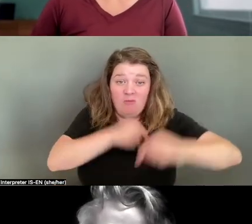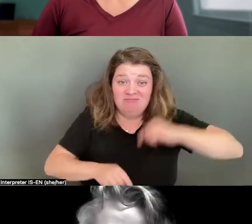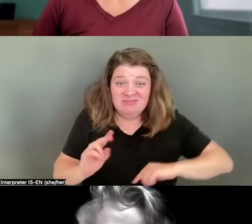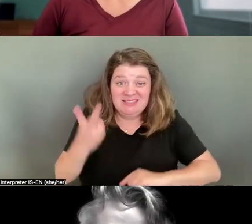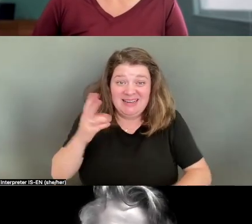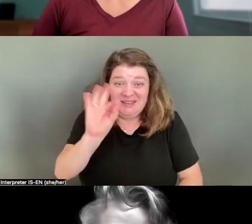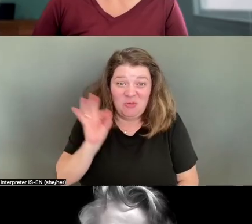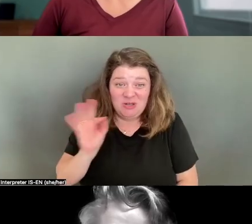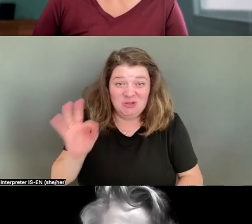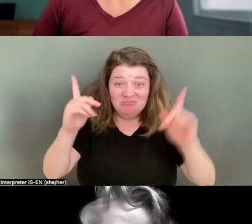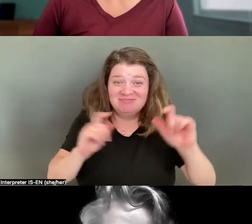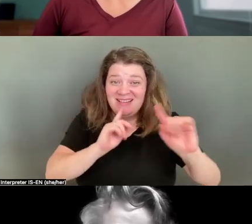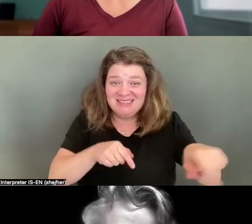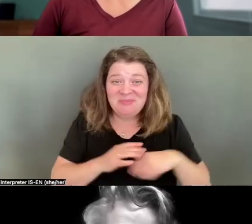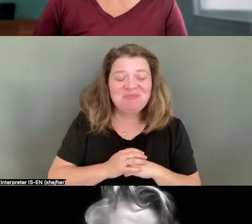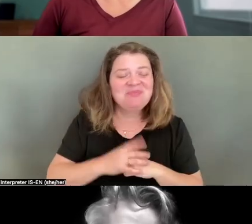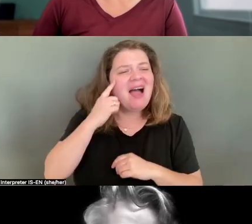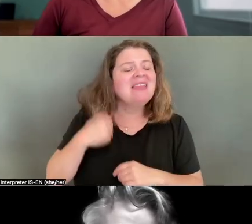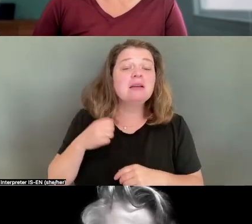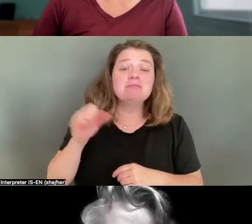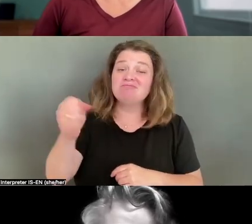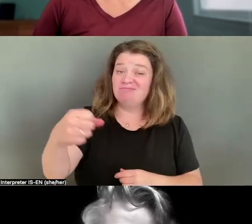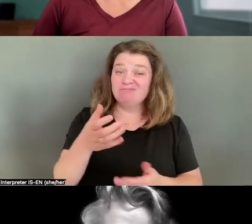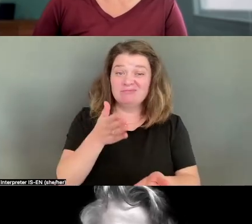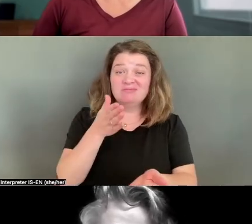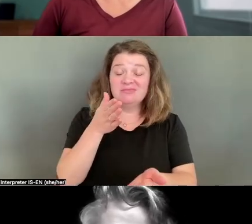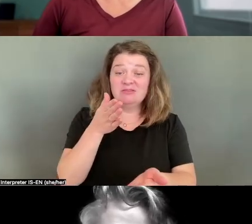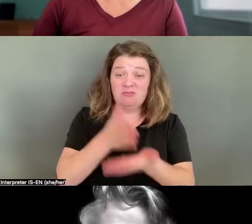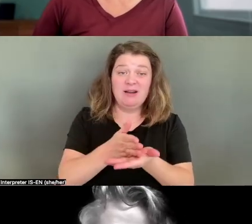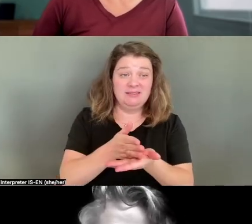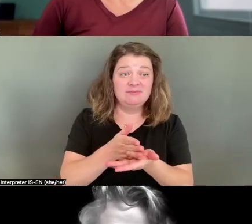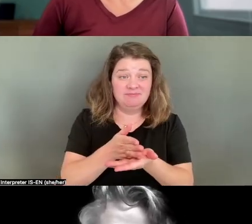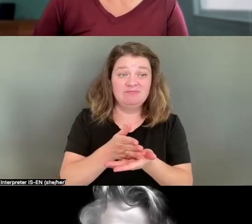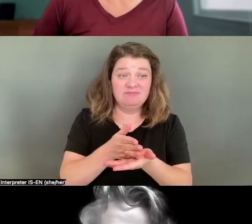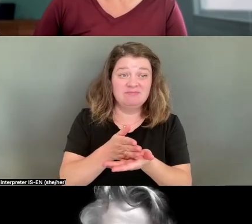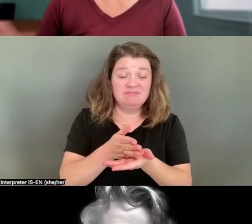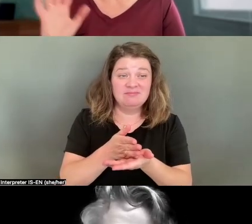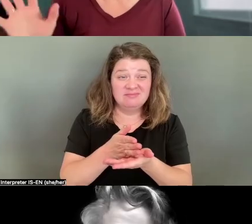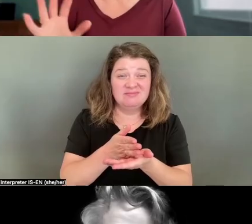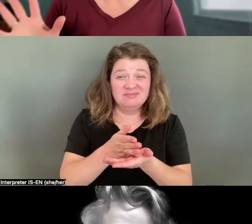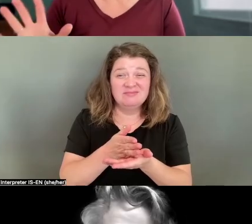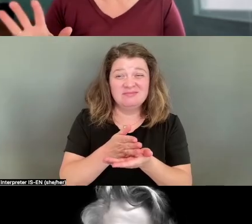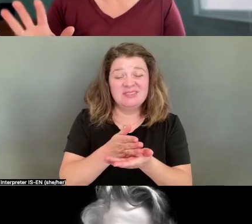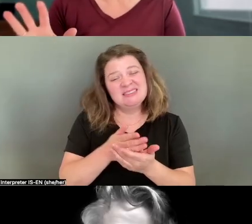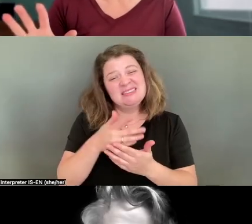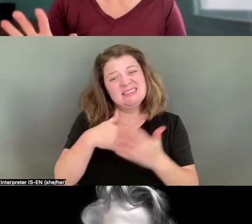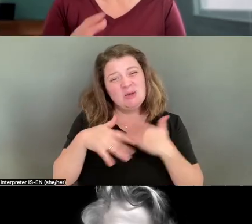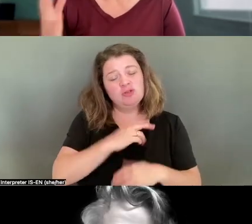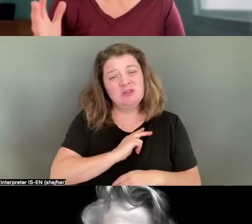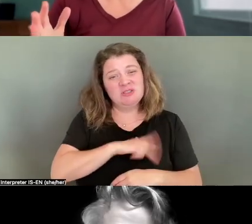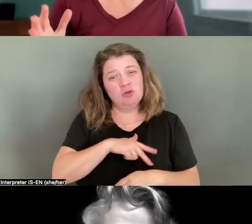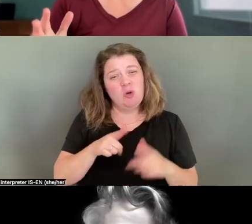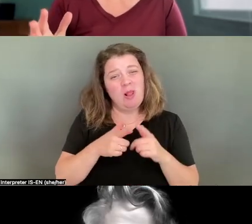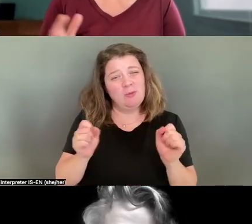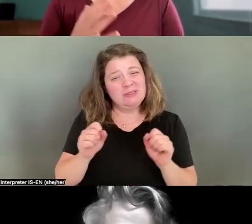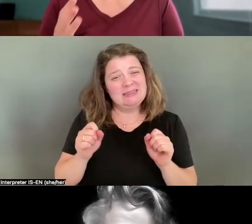Yes, it's true. I think that there's definitely not just socio linguistic context, but also